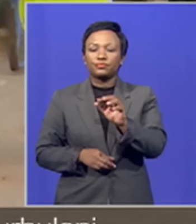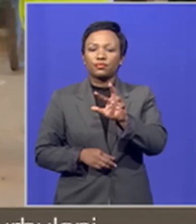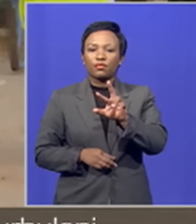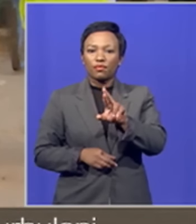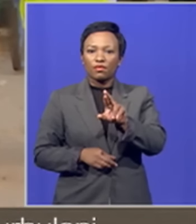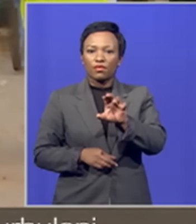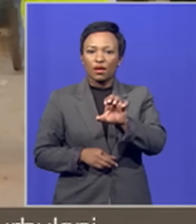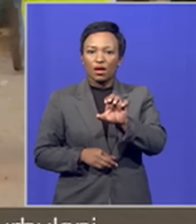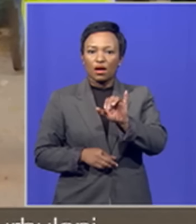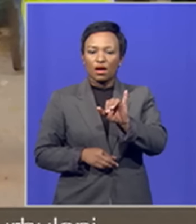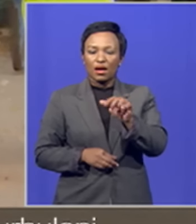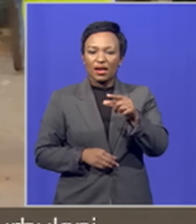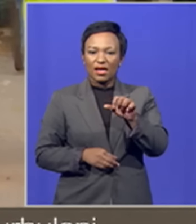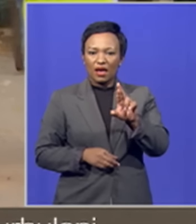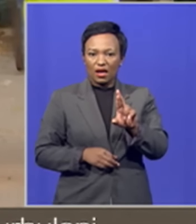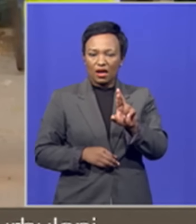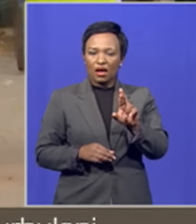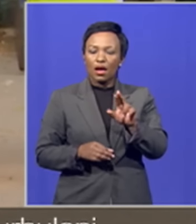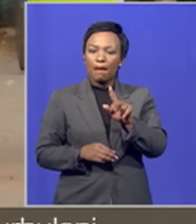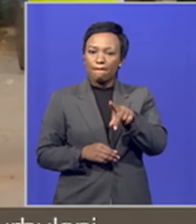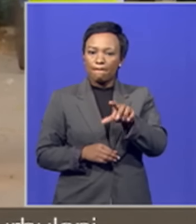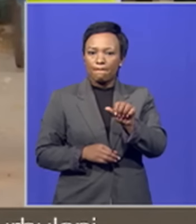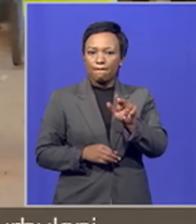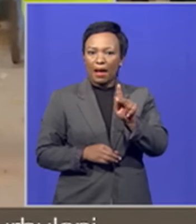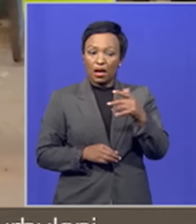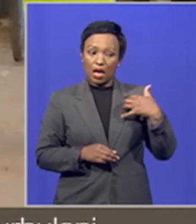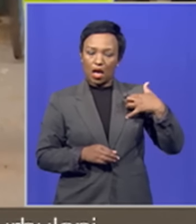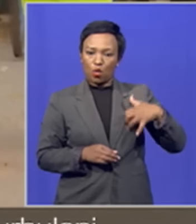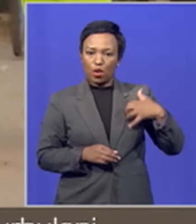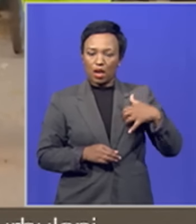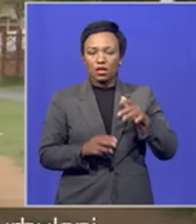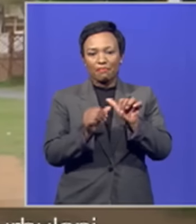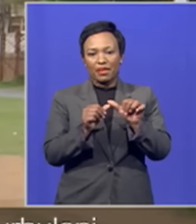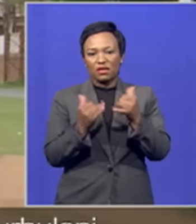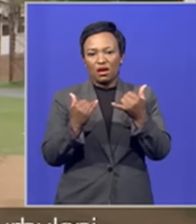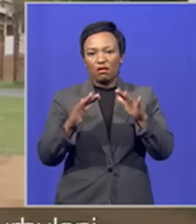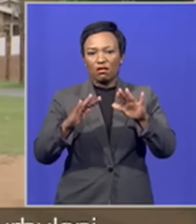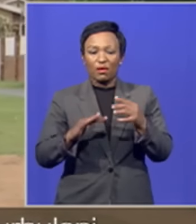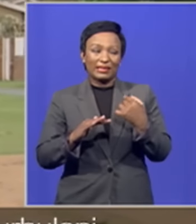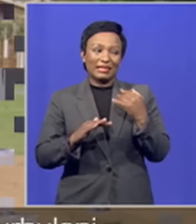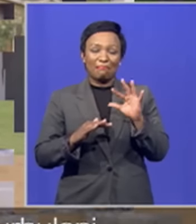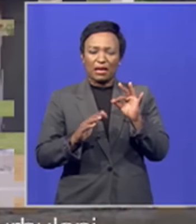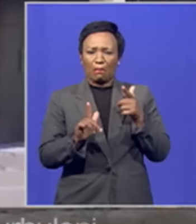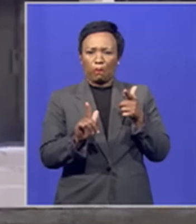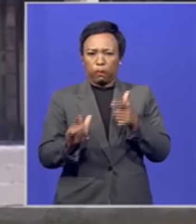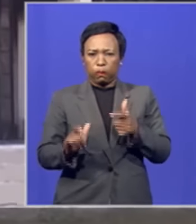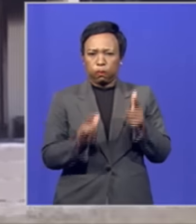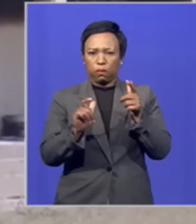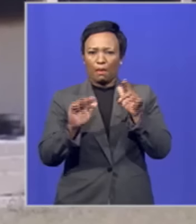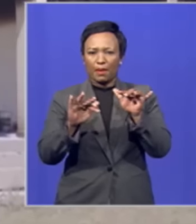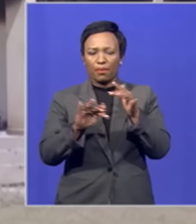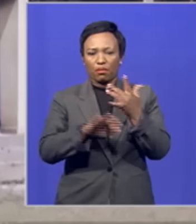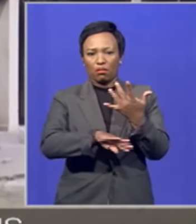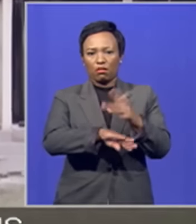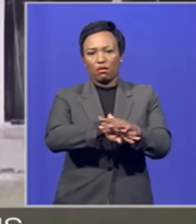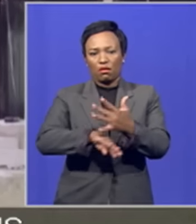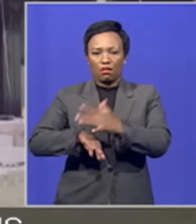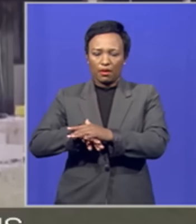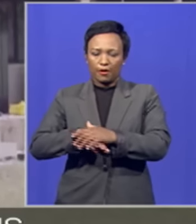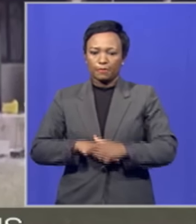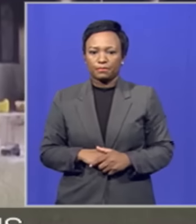kwa Ekurhuleni go latela thuntsho e fetileng ka matshelo a batho ka Lamatlhatso. They're killing record